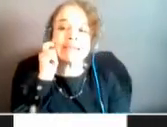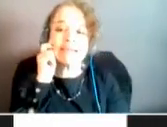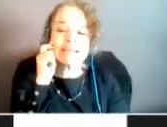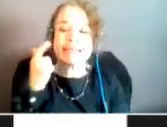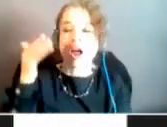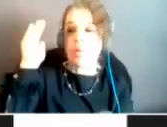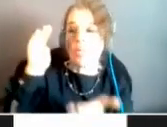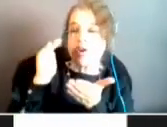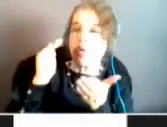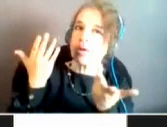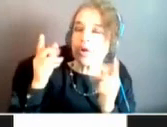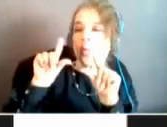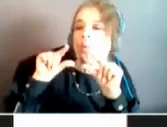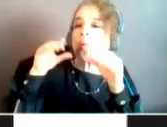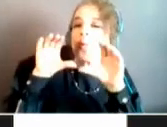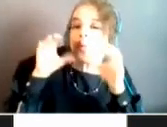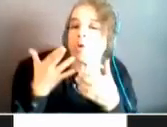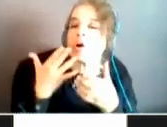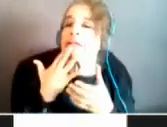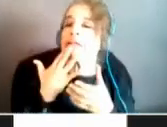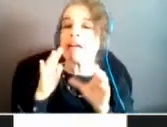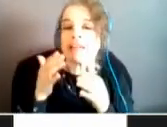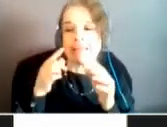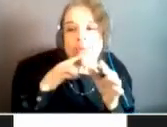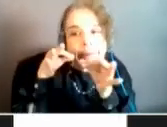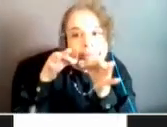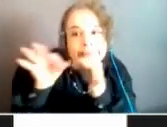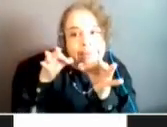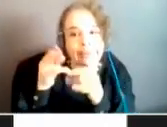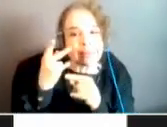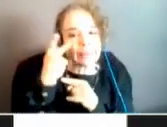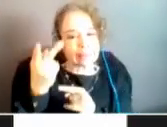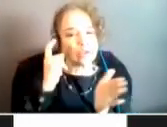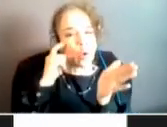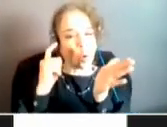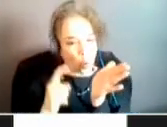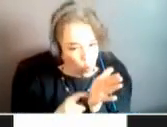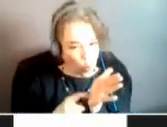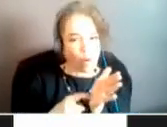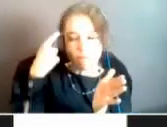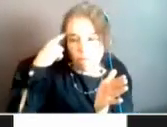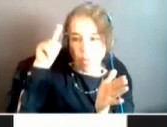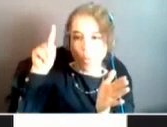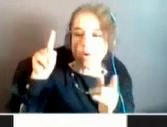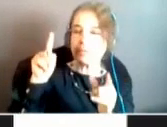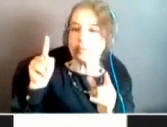minority groups. And I won't go into detail here, but you can just see that for